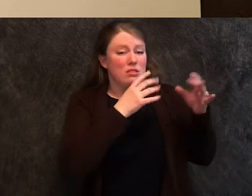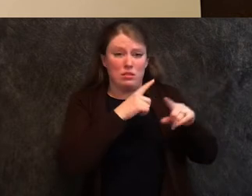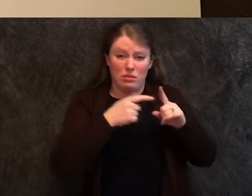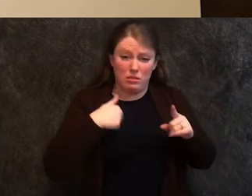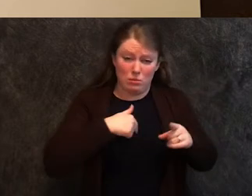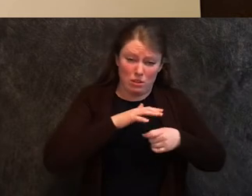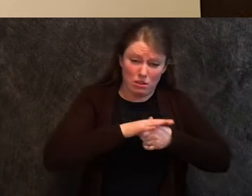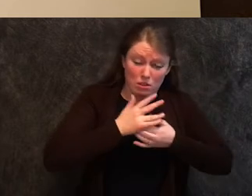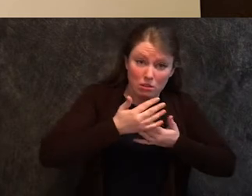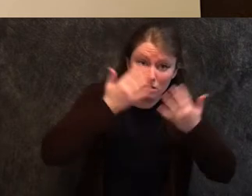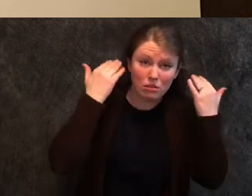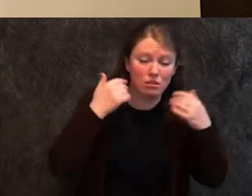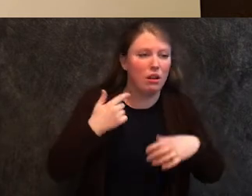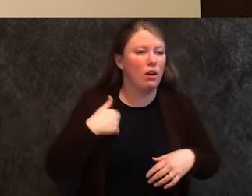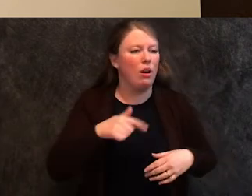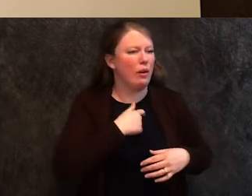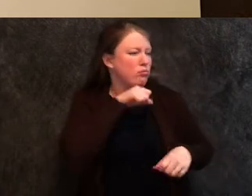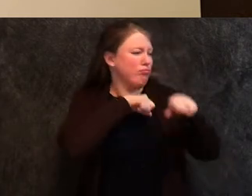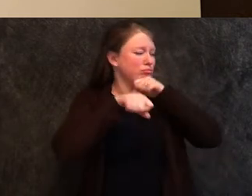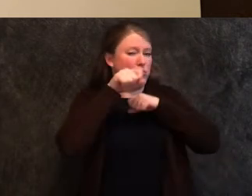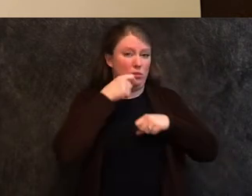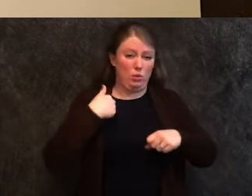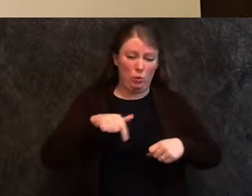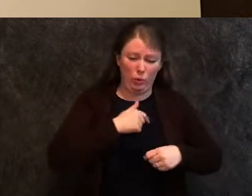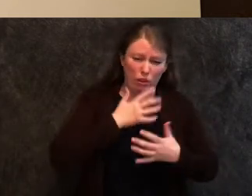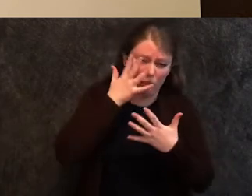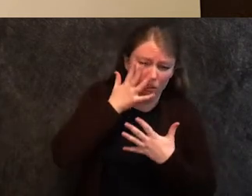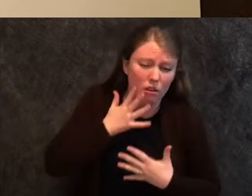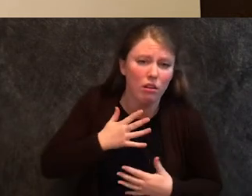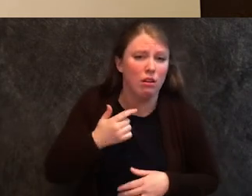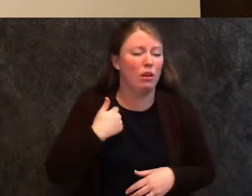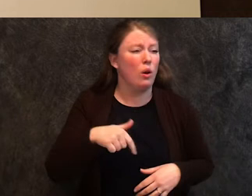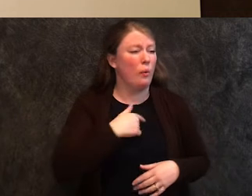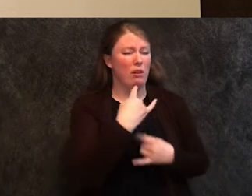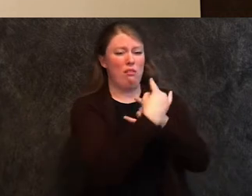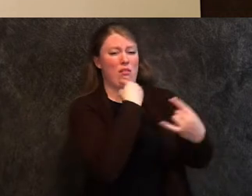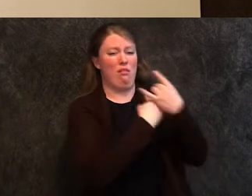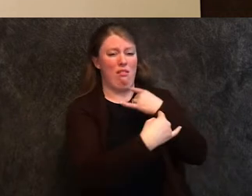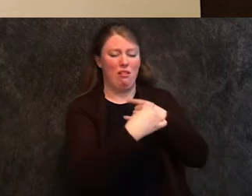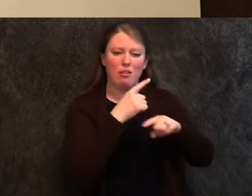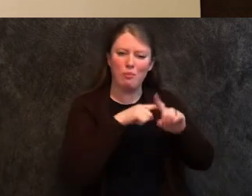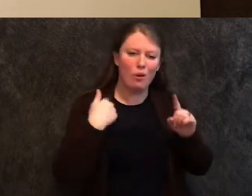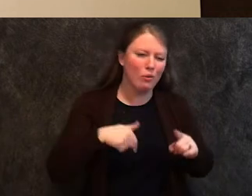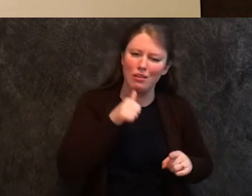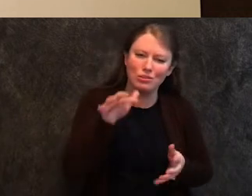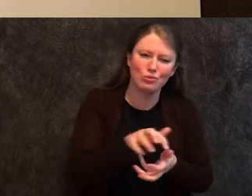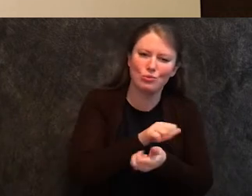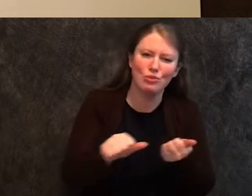driven to despair, persecuted, but not forsaken, struck down, but not